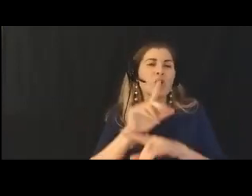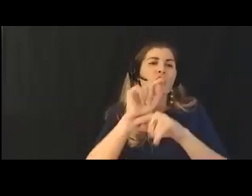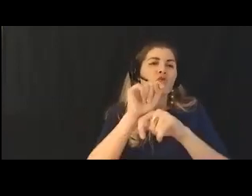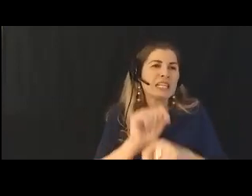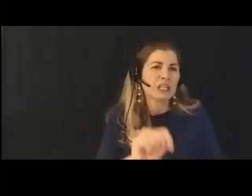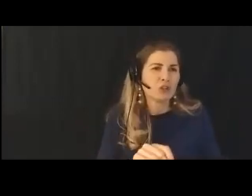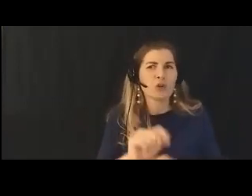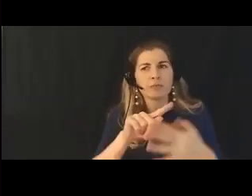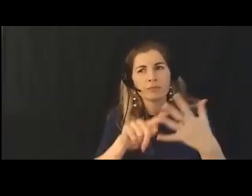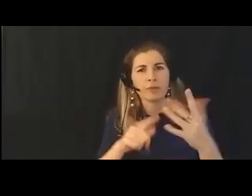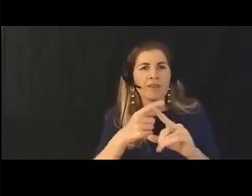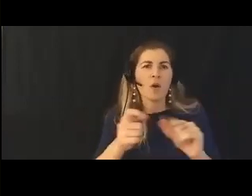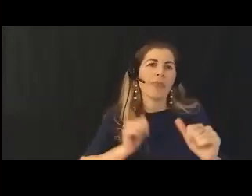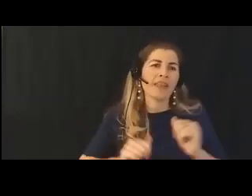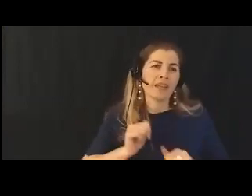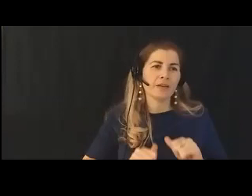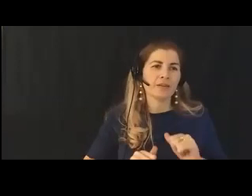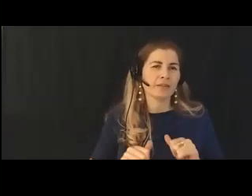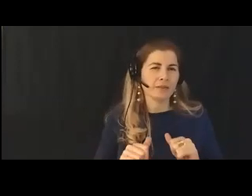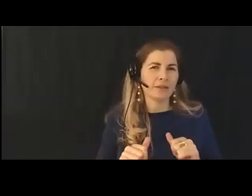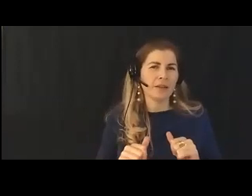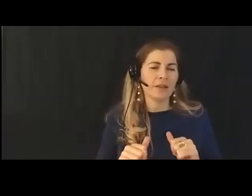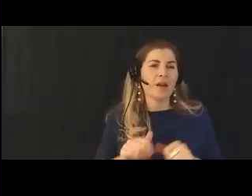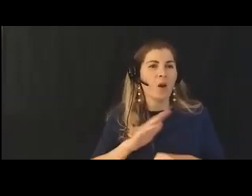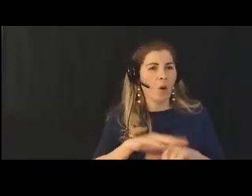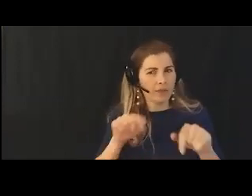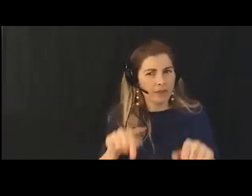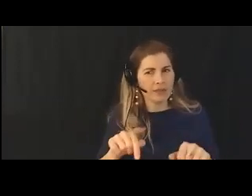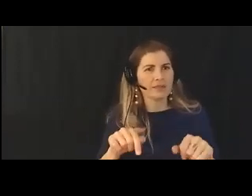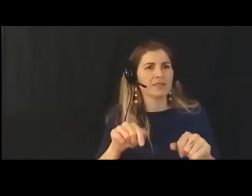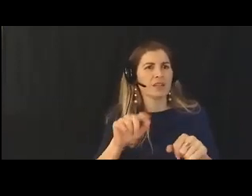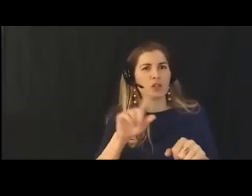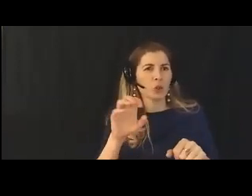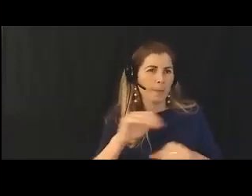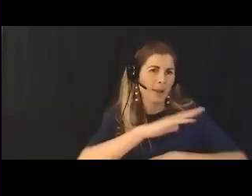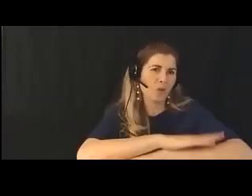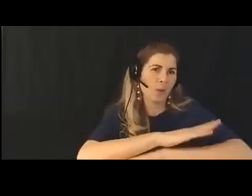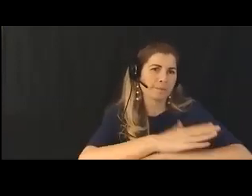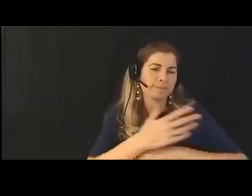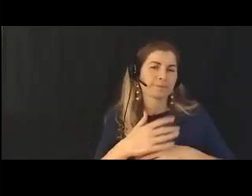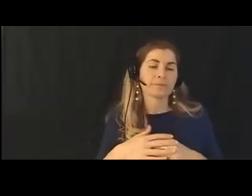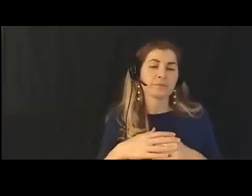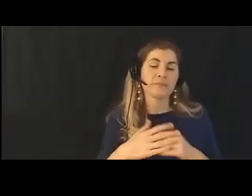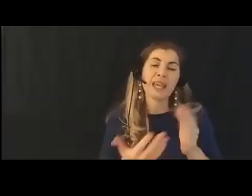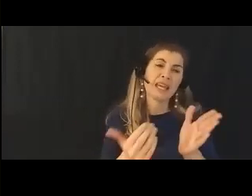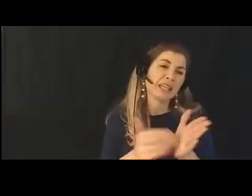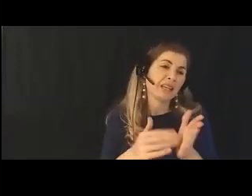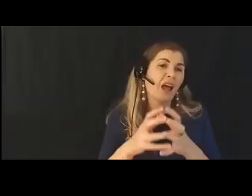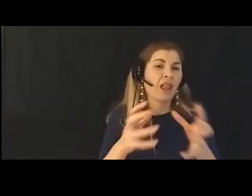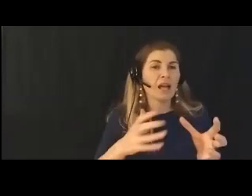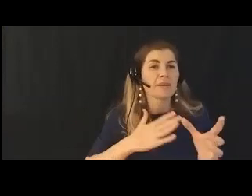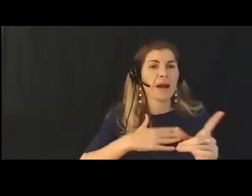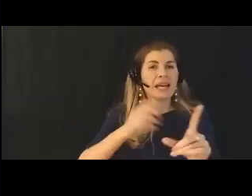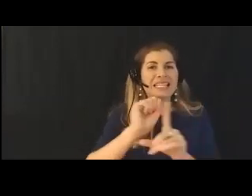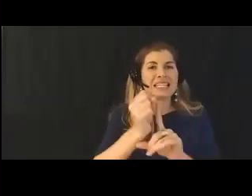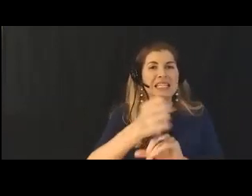theater? How can you use the traditional aspects of theater on this virtual platform? And again, a lot of the scenes I've been doing have